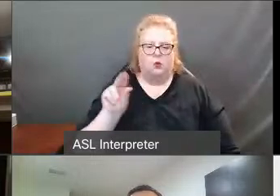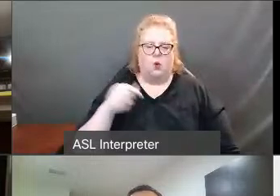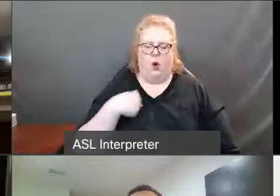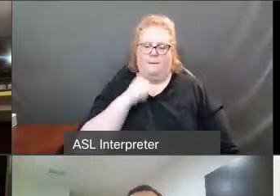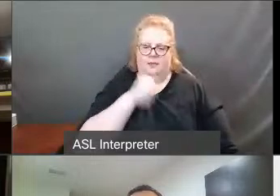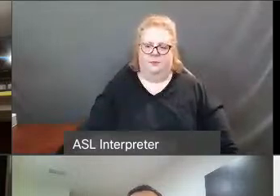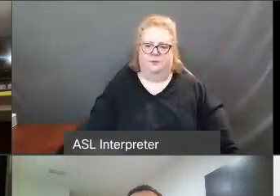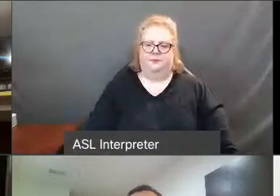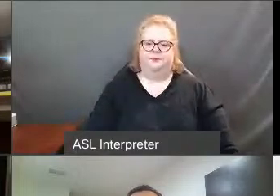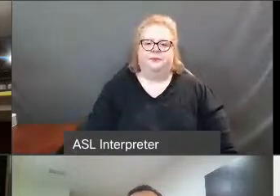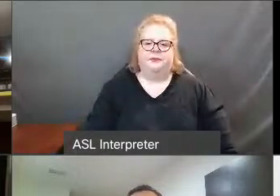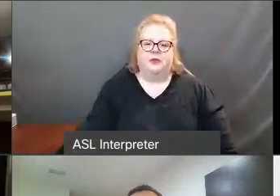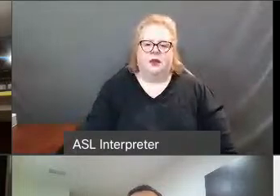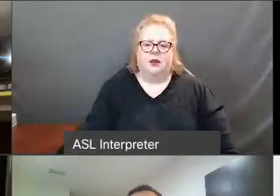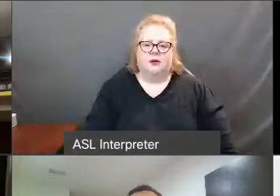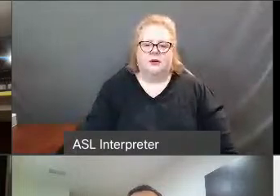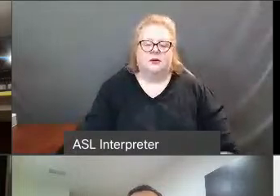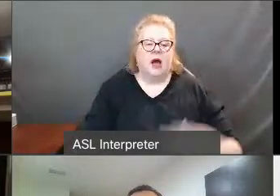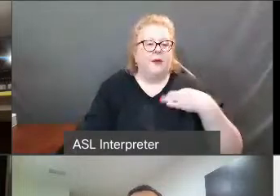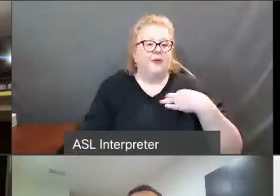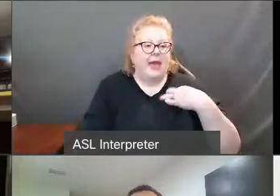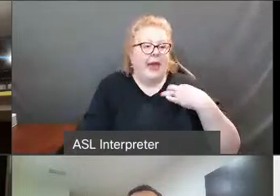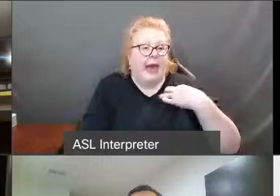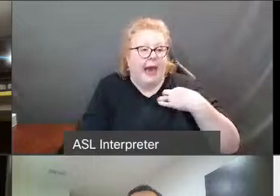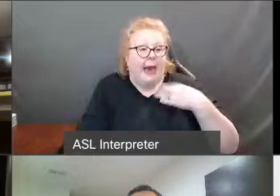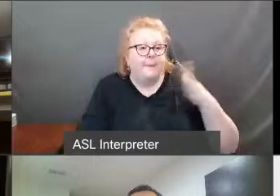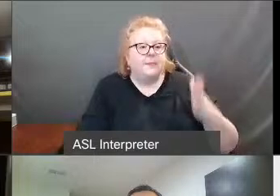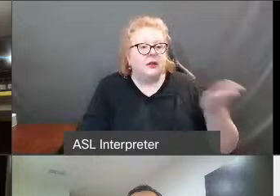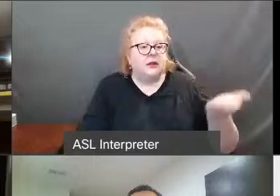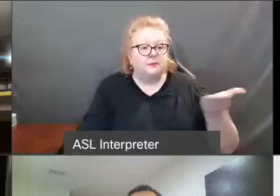the applicant. Okay, is the applicant present?